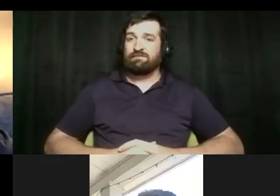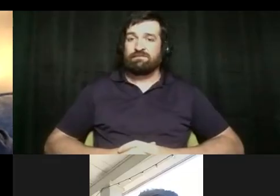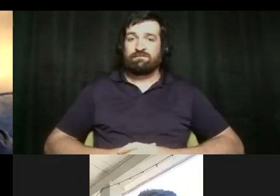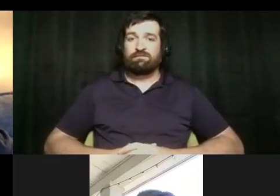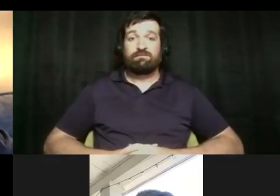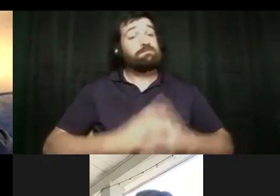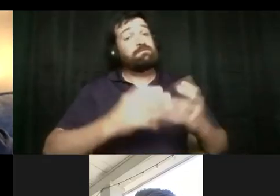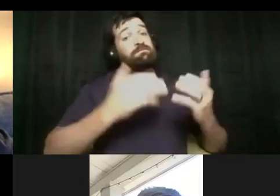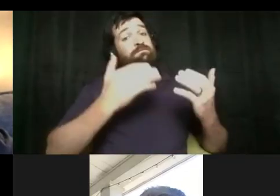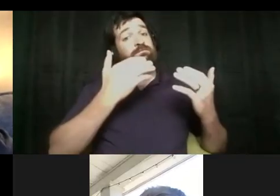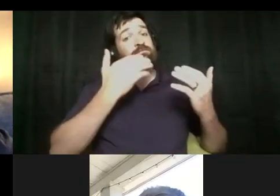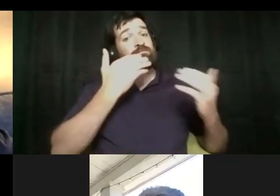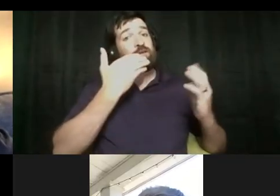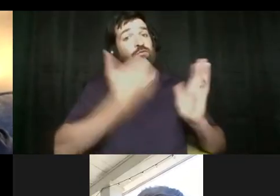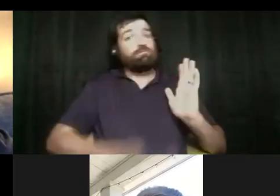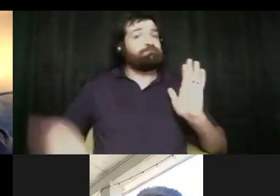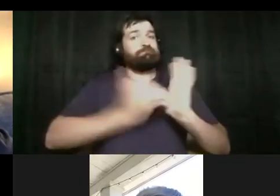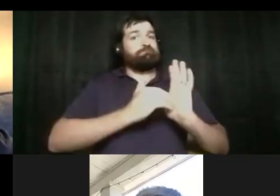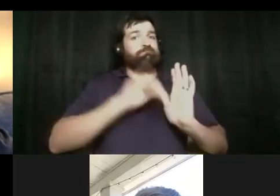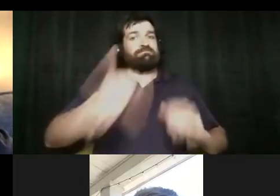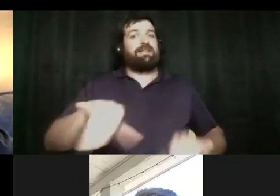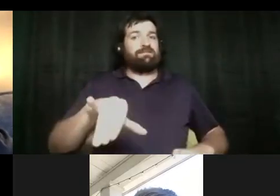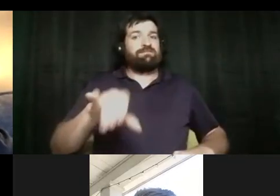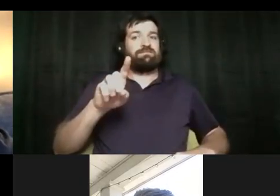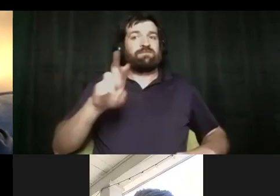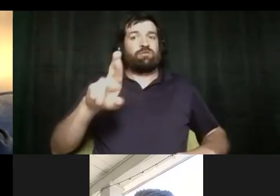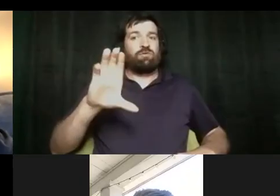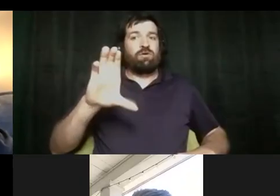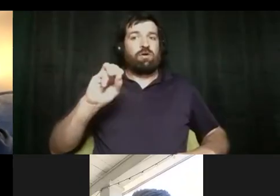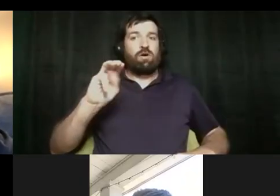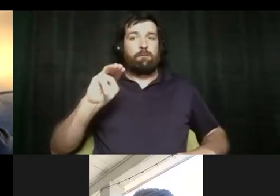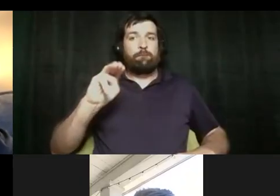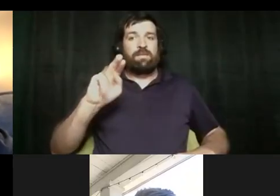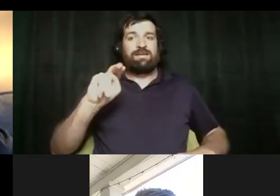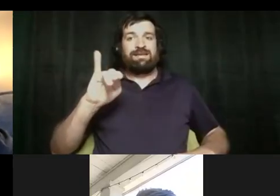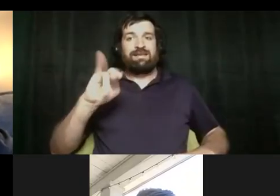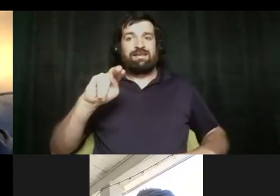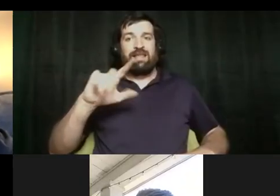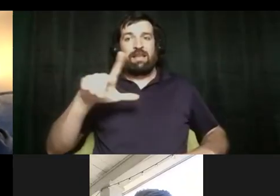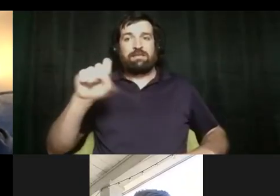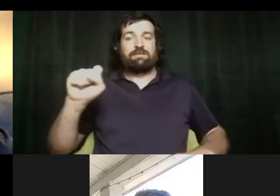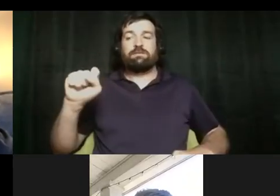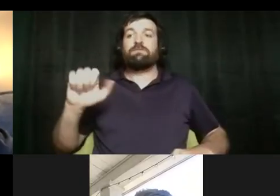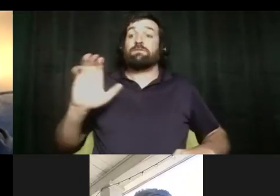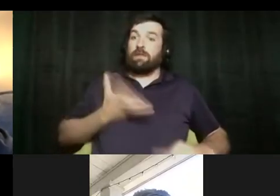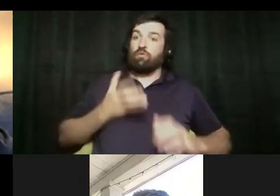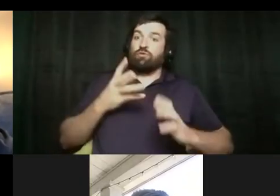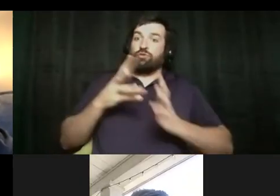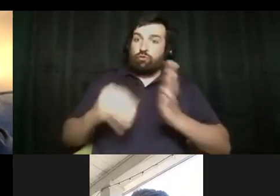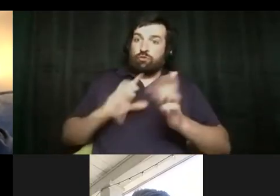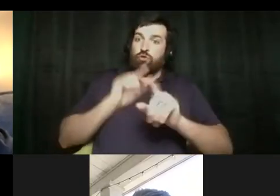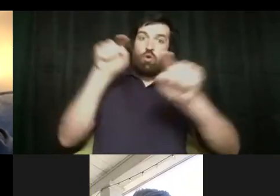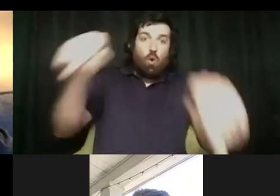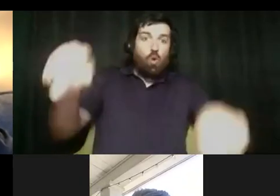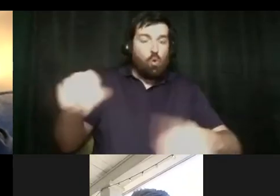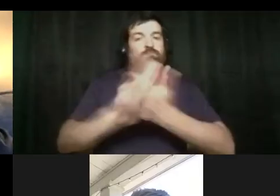Thank you for reiterating that, Dr. Comninellis, that our students go as learners and to learn in that environment,